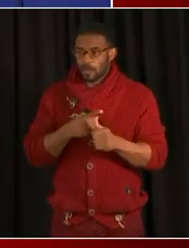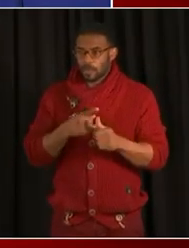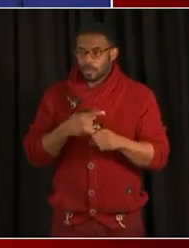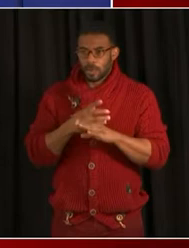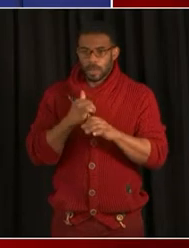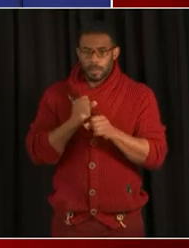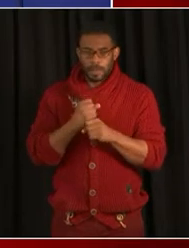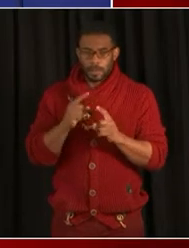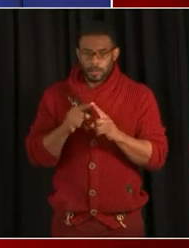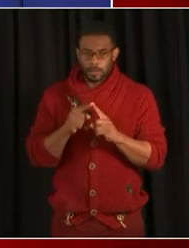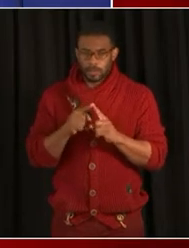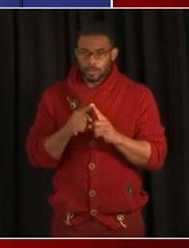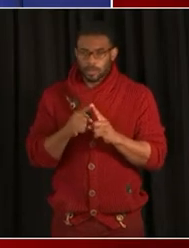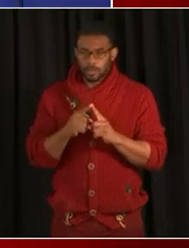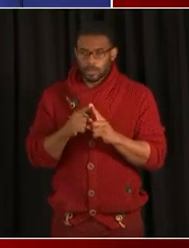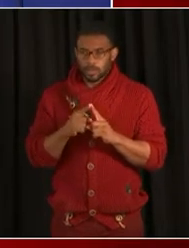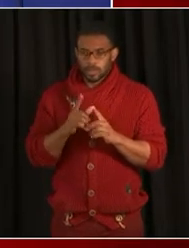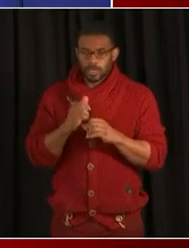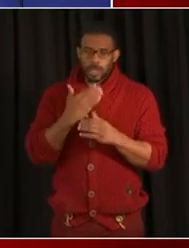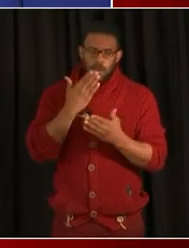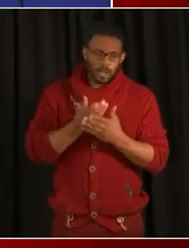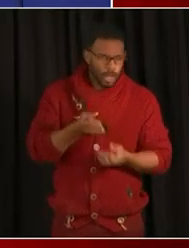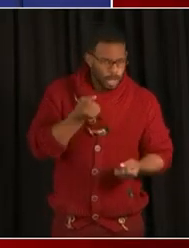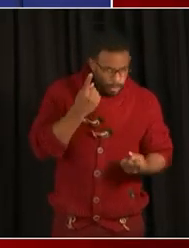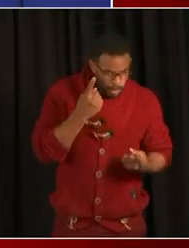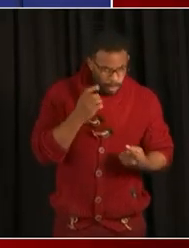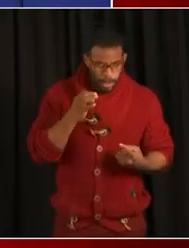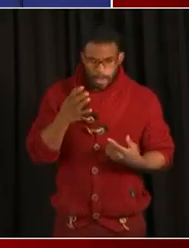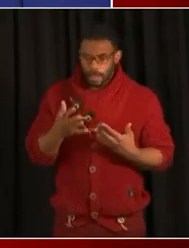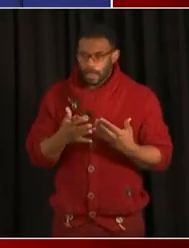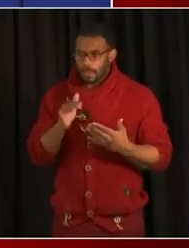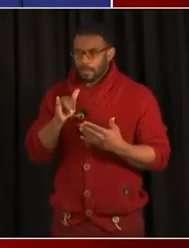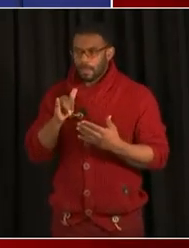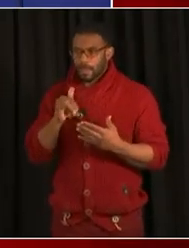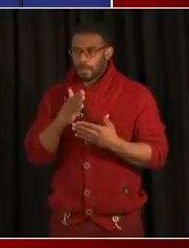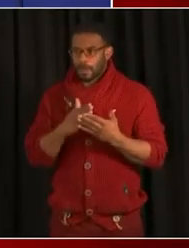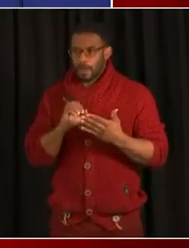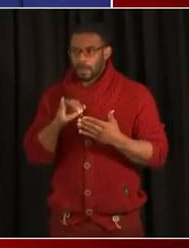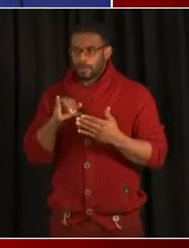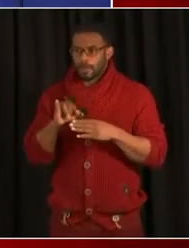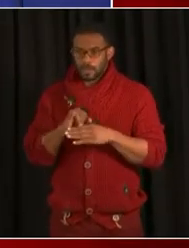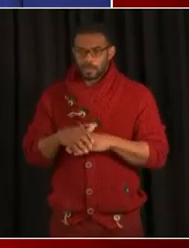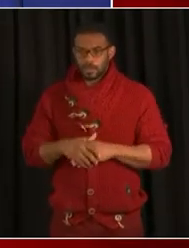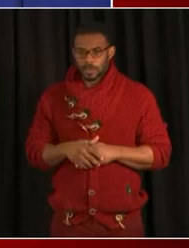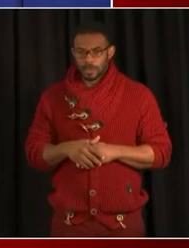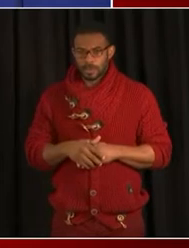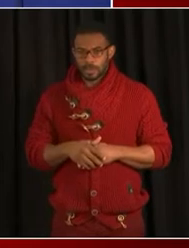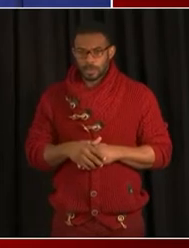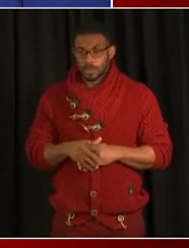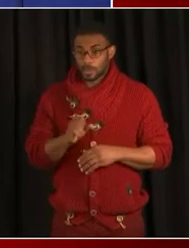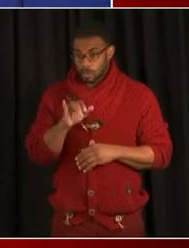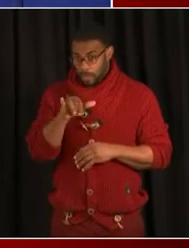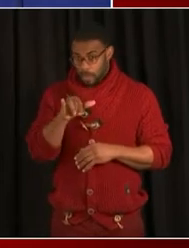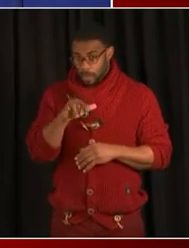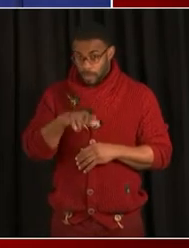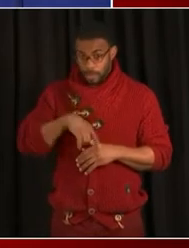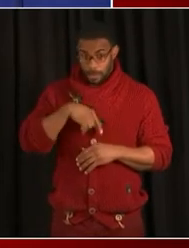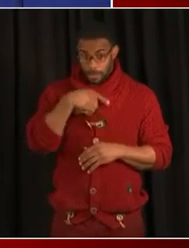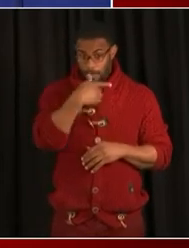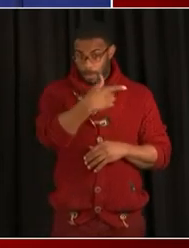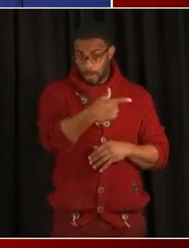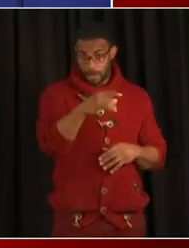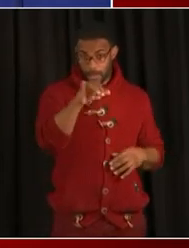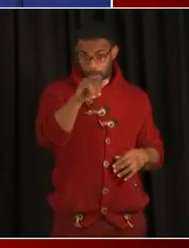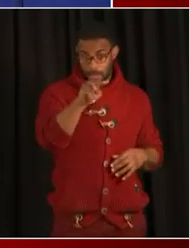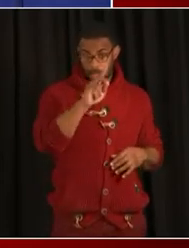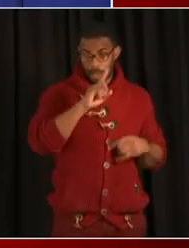first calls that I make to get a good understanding of that sector of the industry. And so with that, I'll pass it